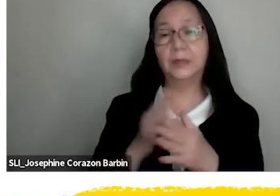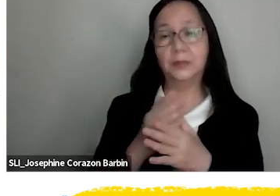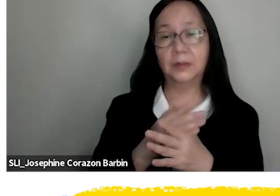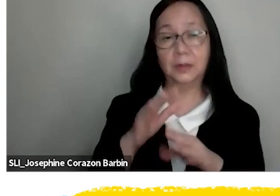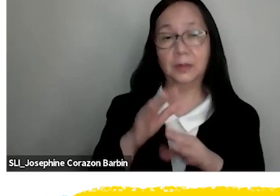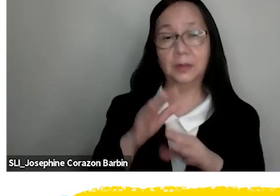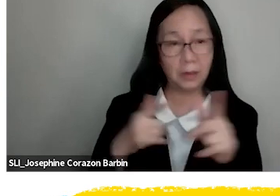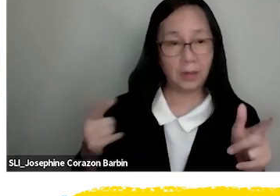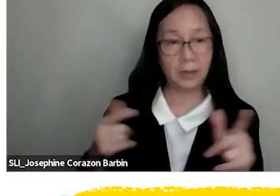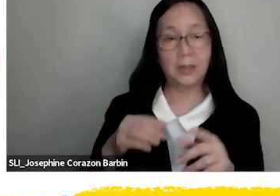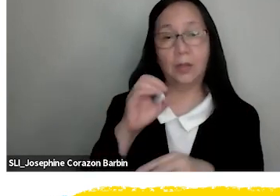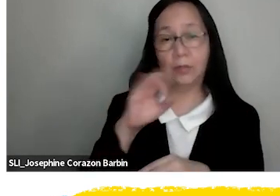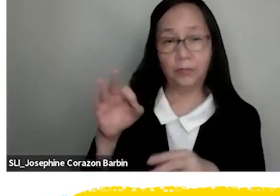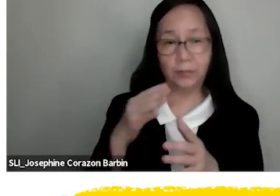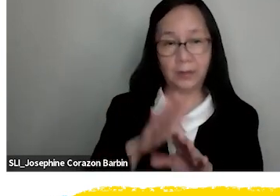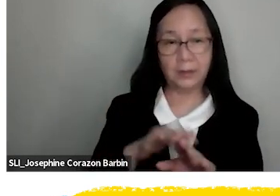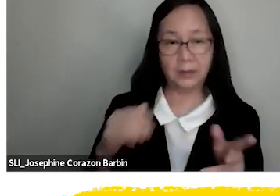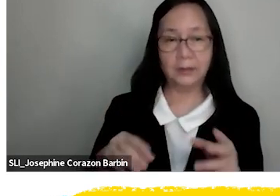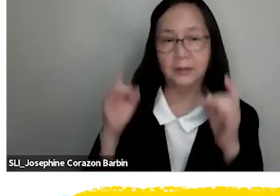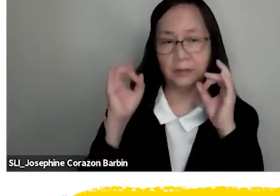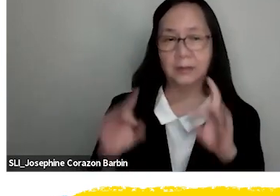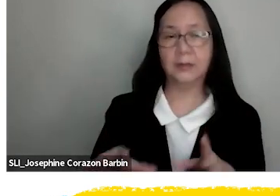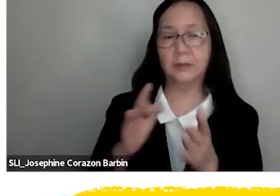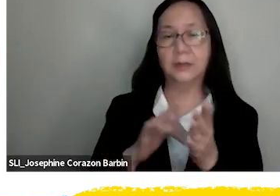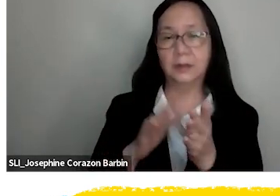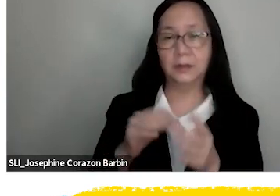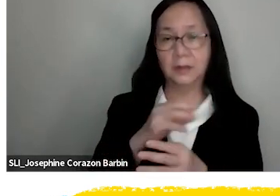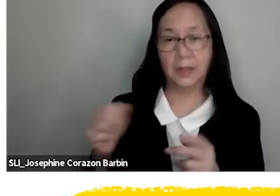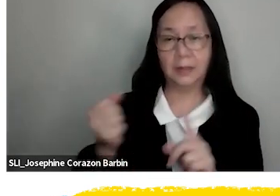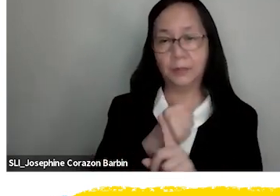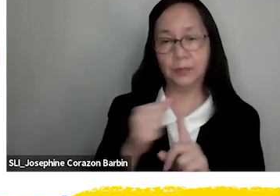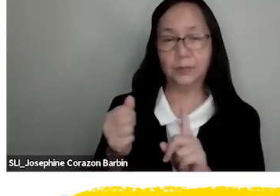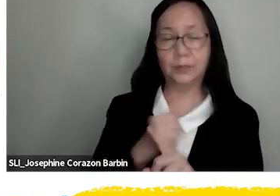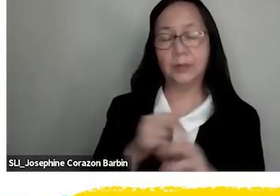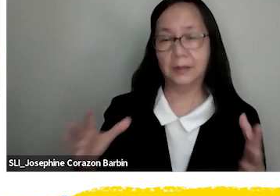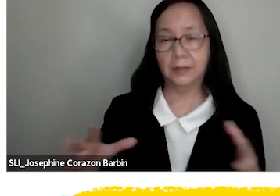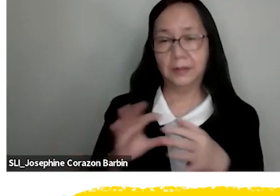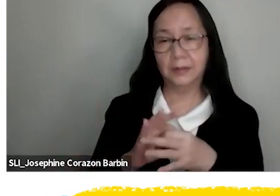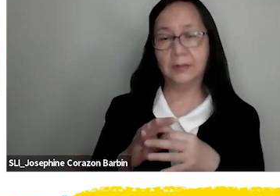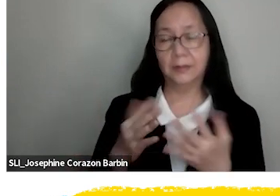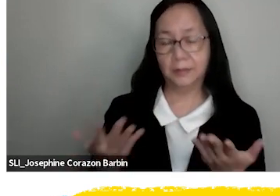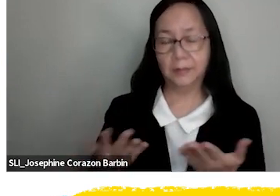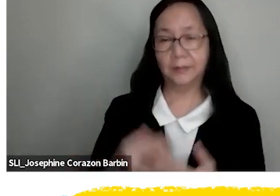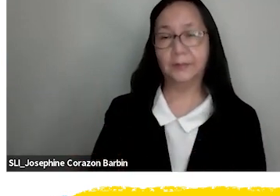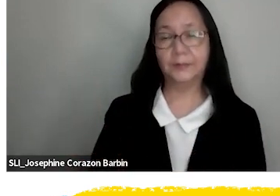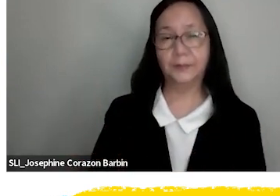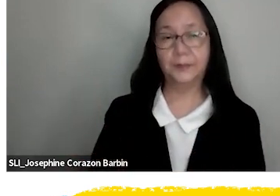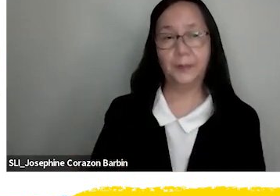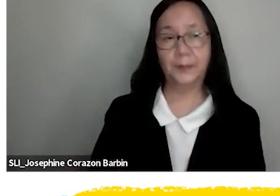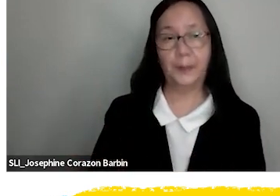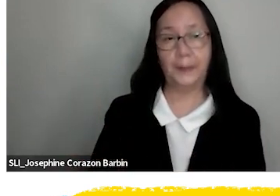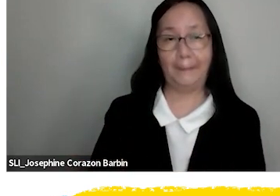abuse, because sometimes it's go hand in hand. It's intertwined, both offline and online. Next